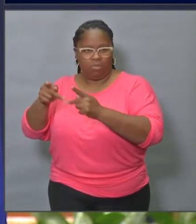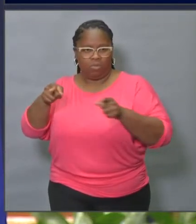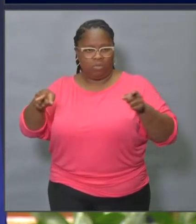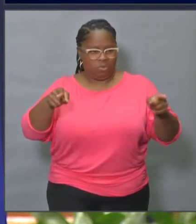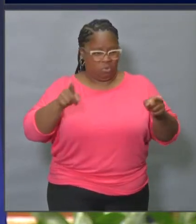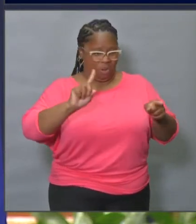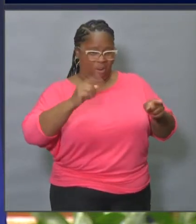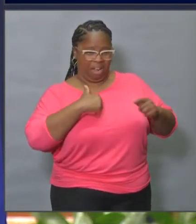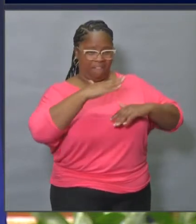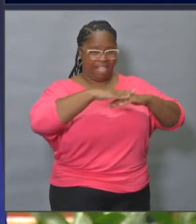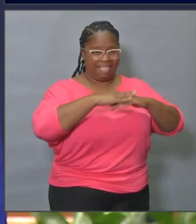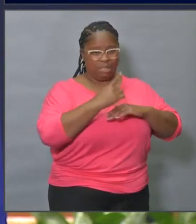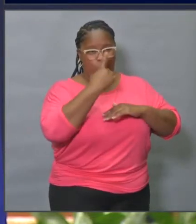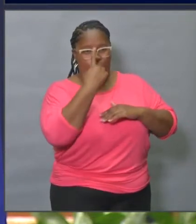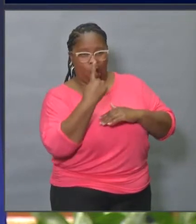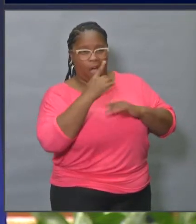of